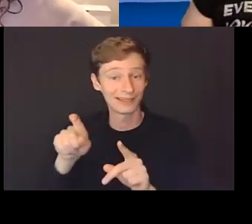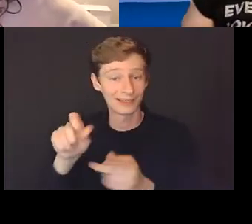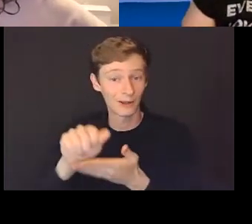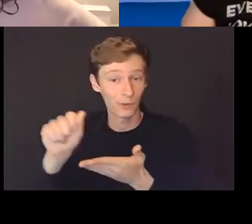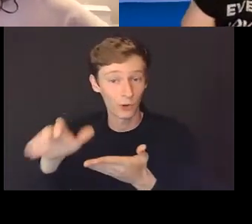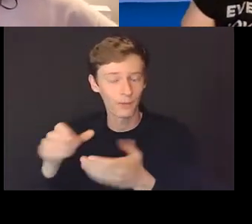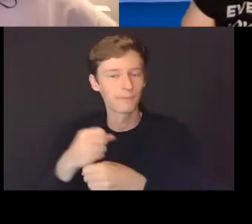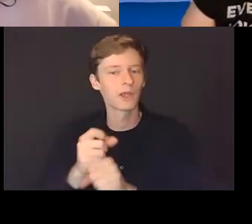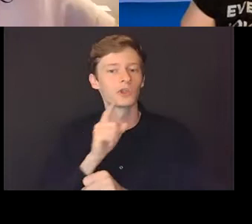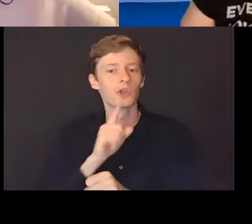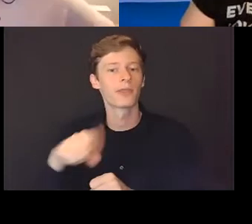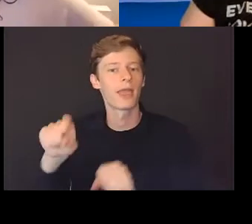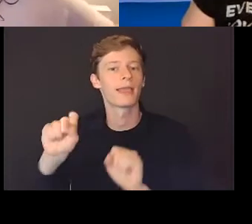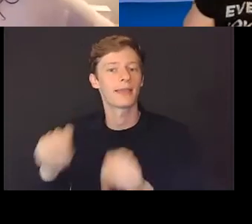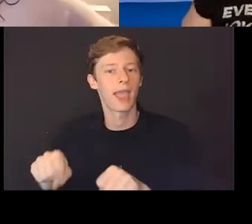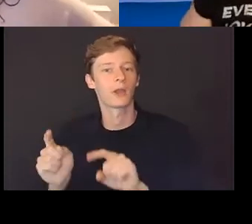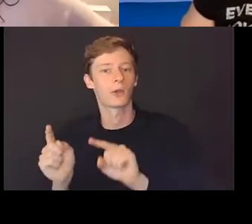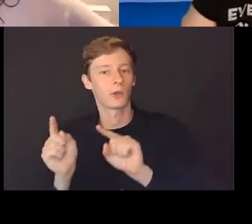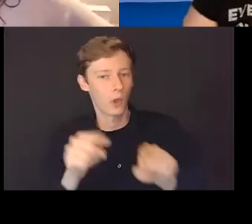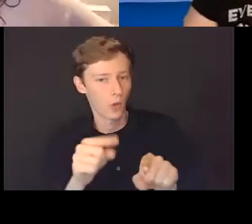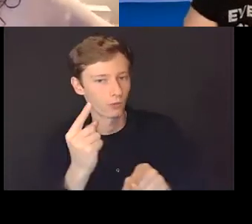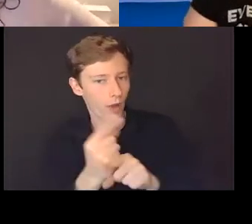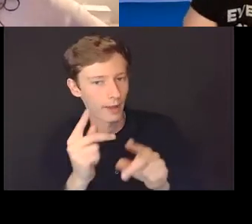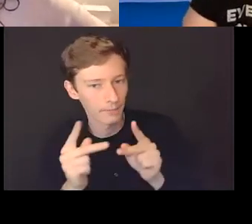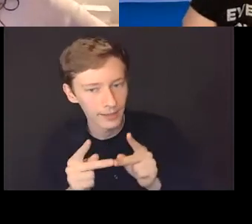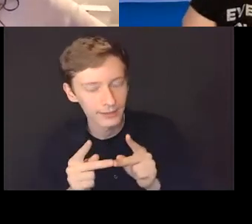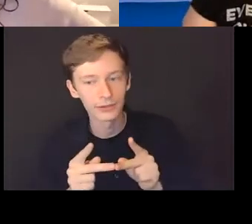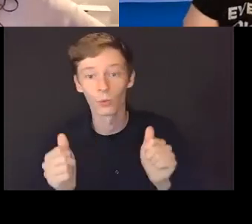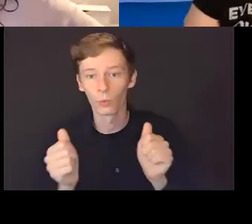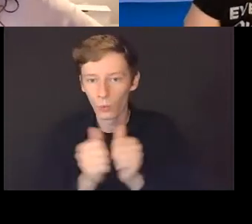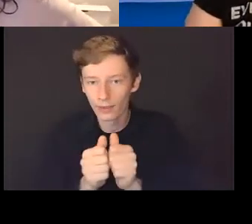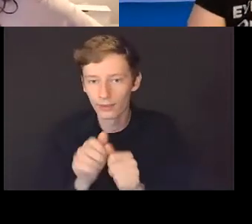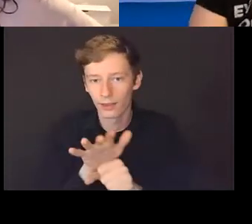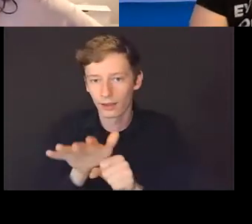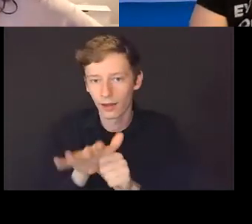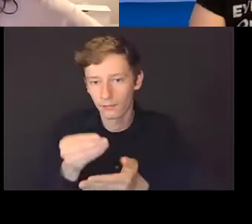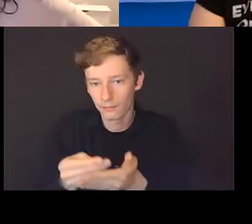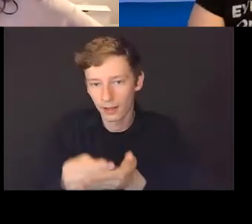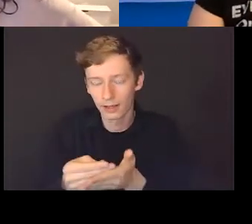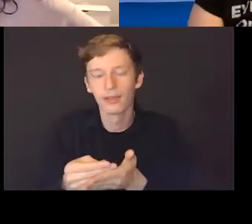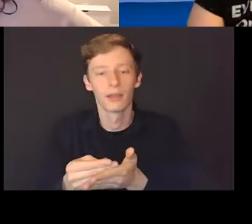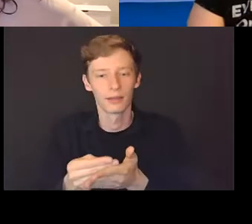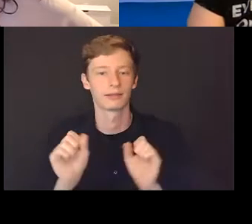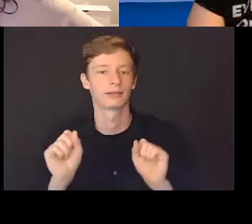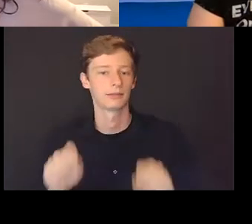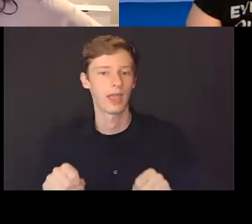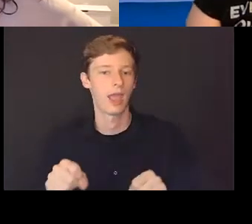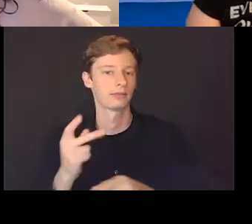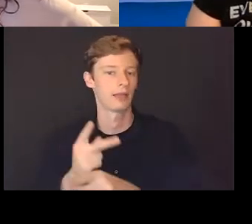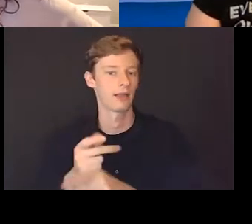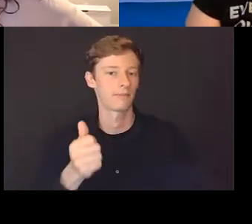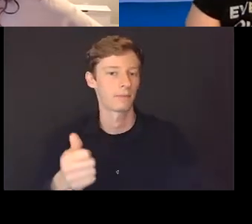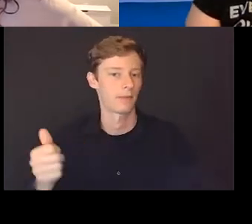when they need to be, with the money in hand and the resources they need to make that happen. We